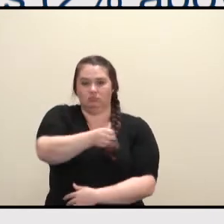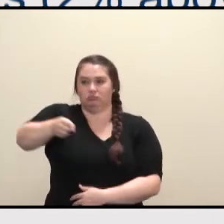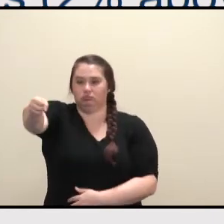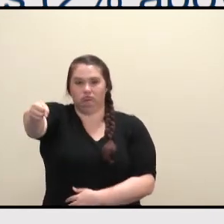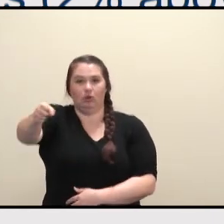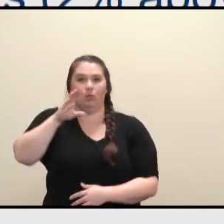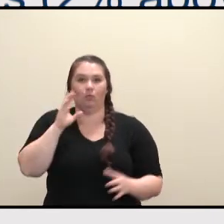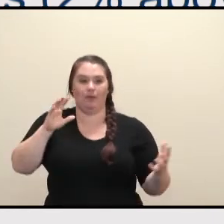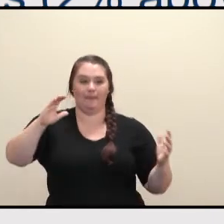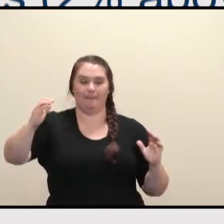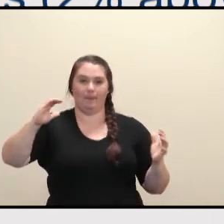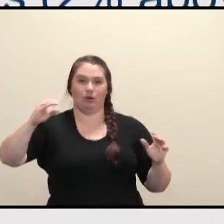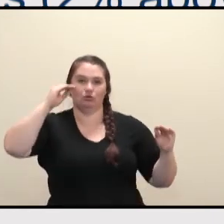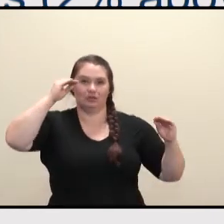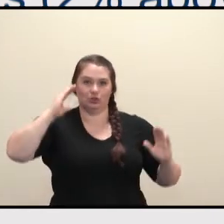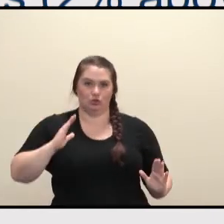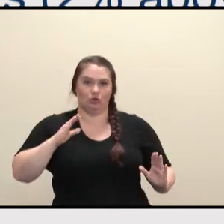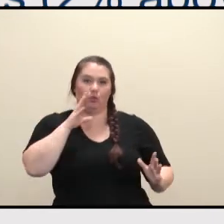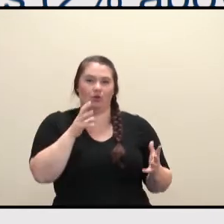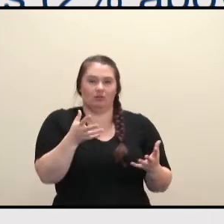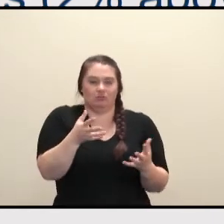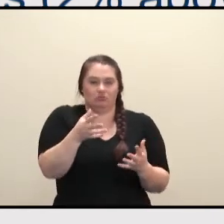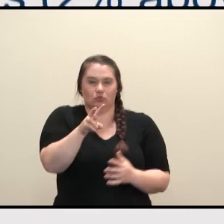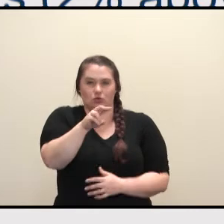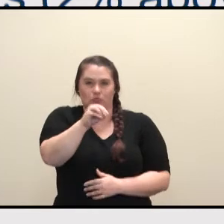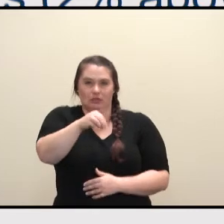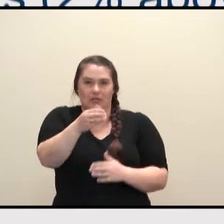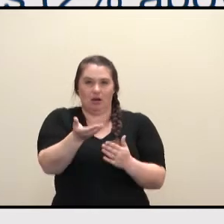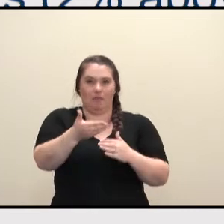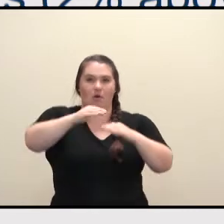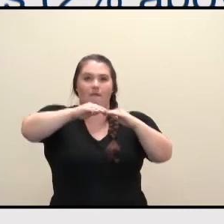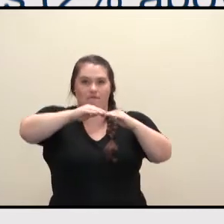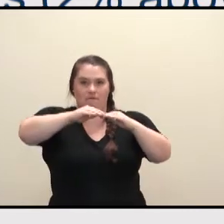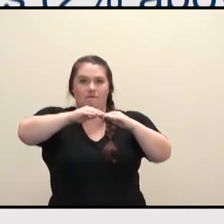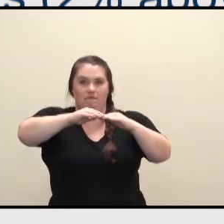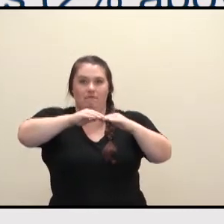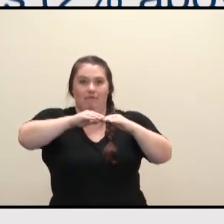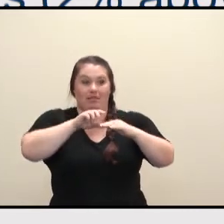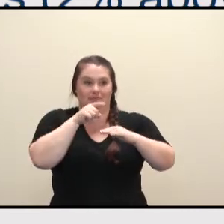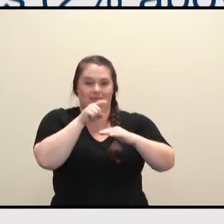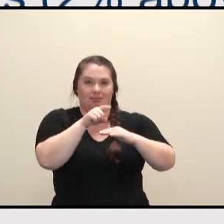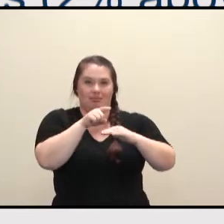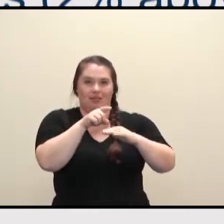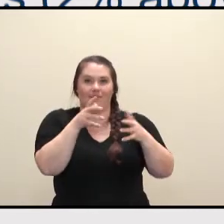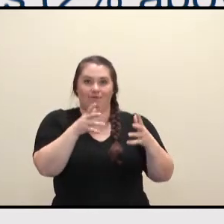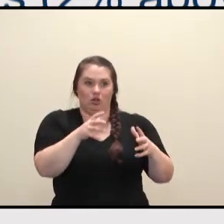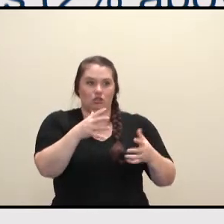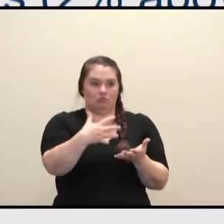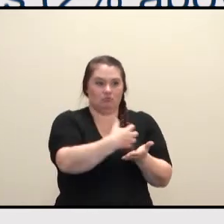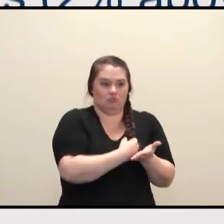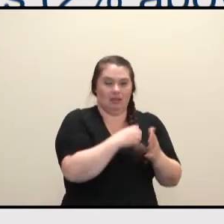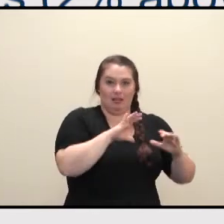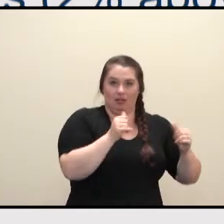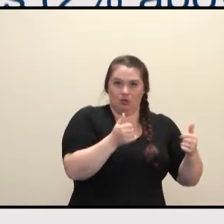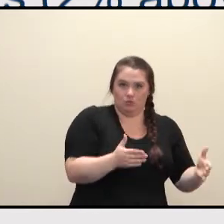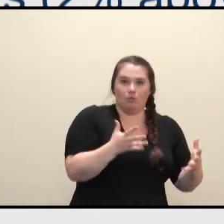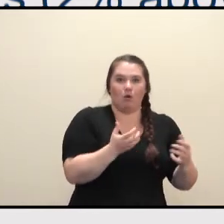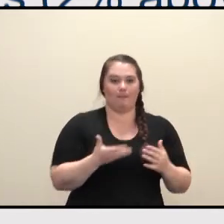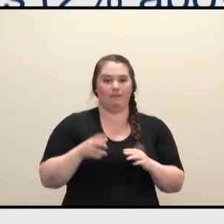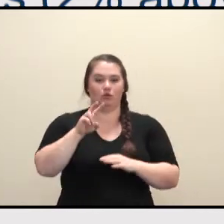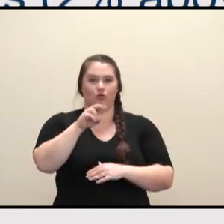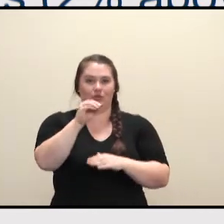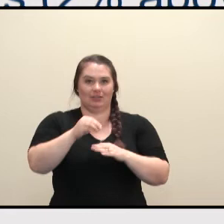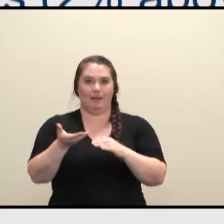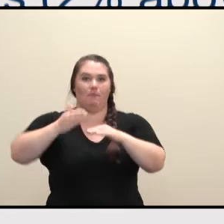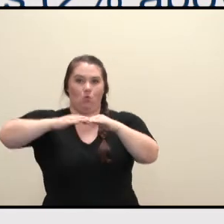to the teacher structure, and we're going to ensure that they're making at least 2% above what they would be making in the classroom. We have to remember that we have to